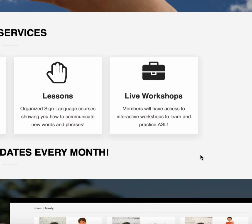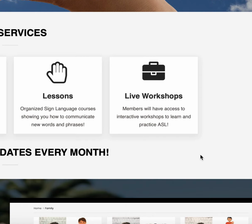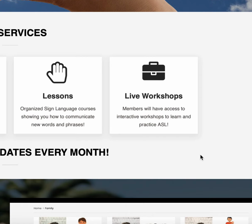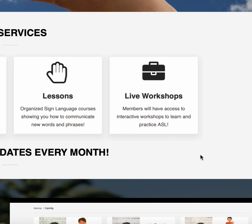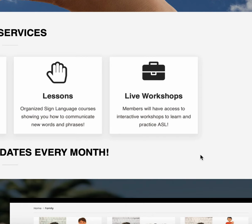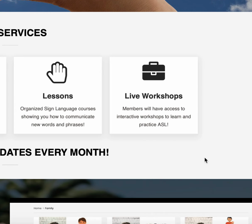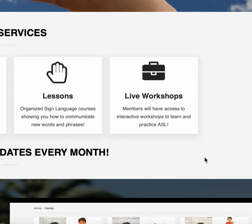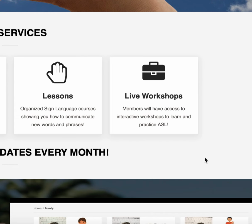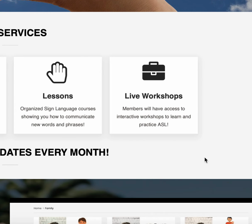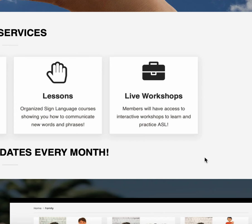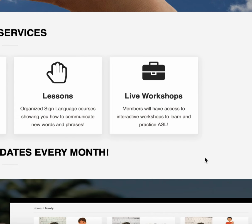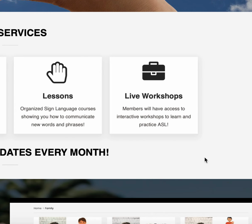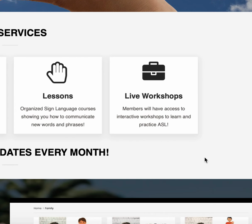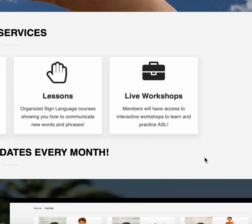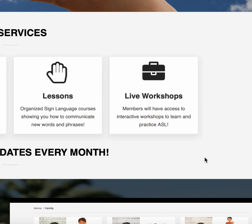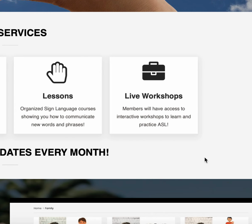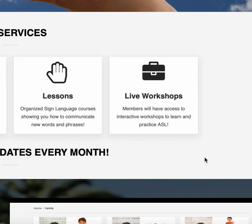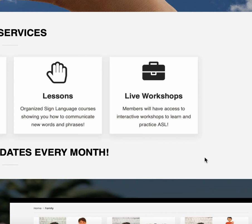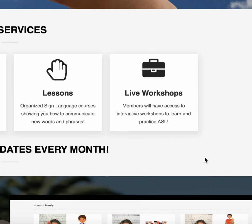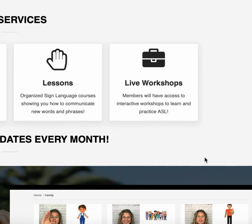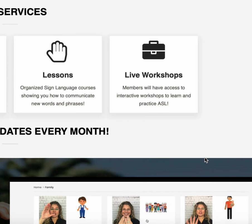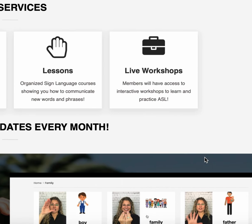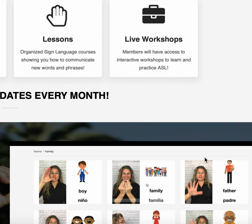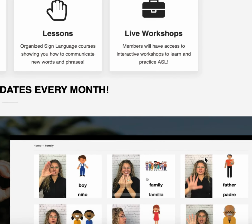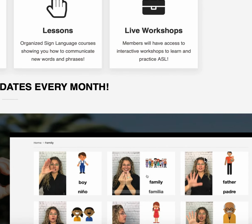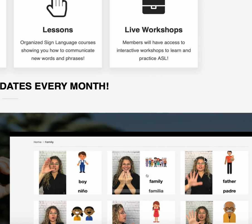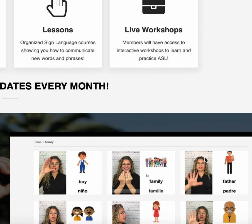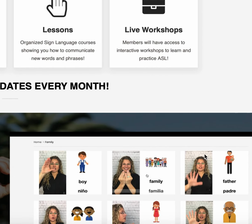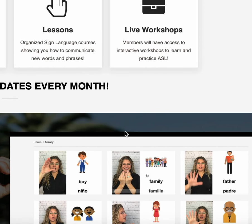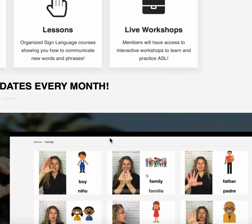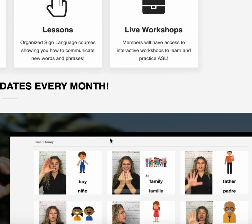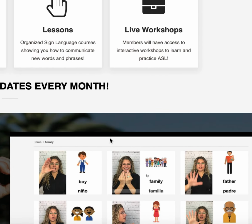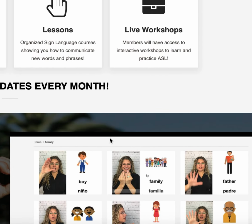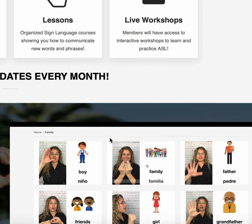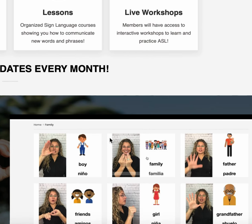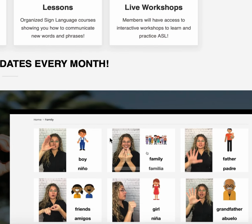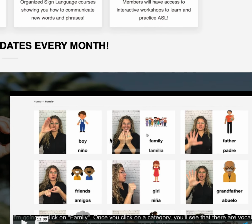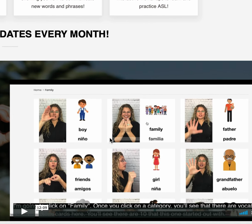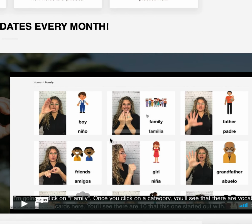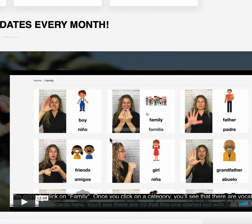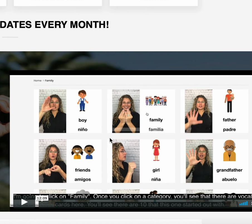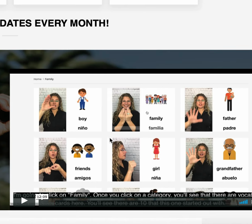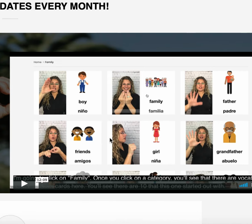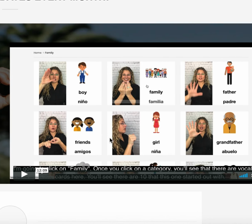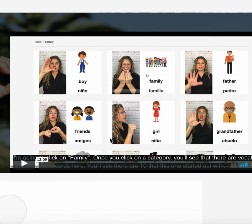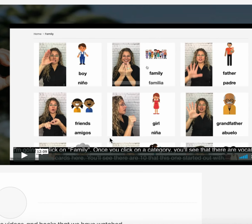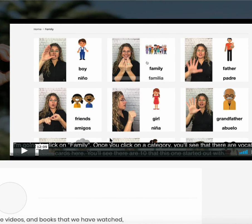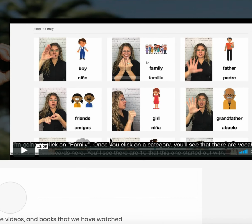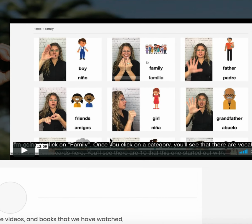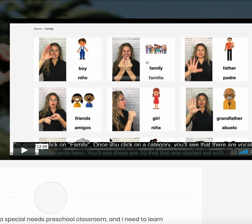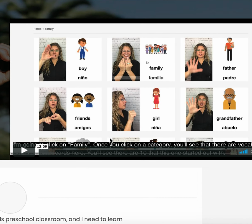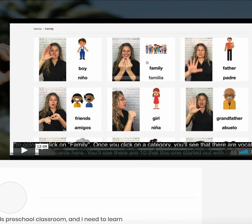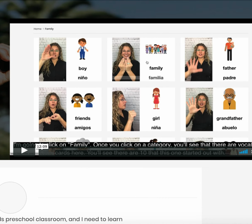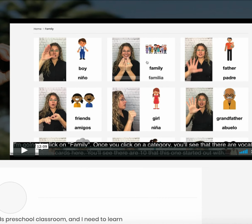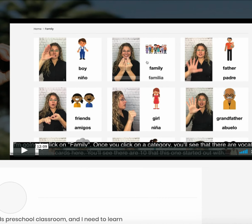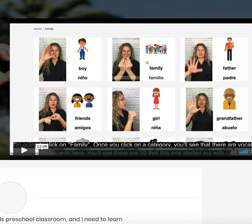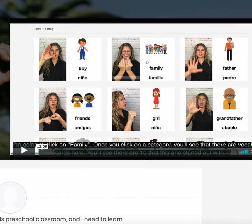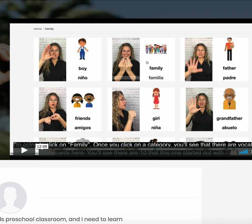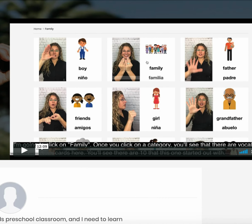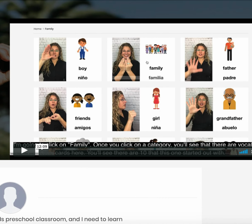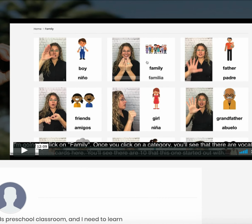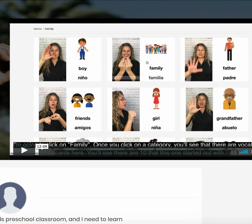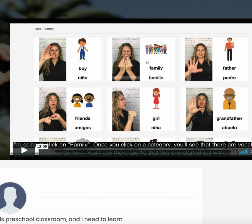every month by the first of the month. So you can always go and learn something new. To join Sign Tribe,